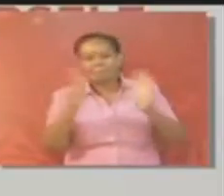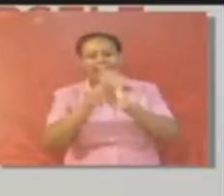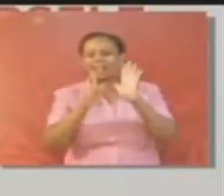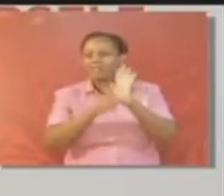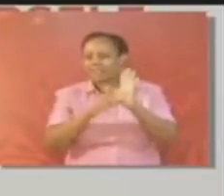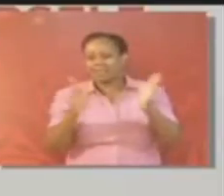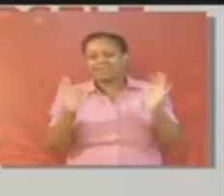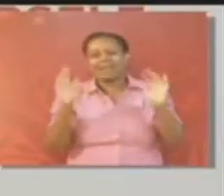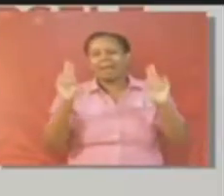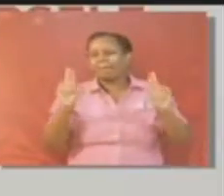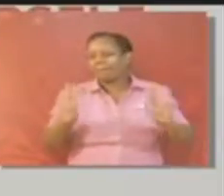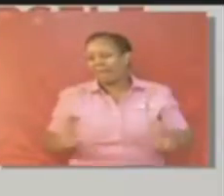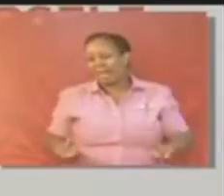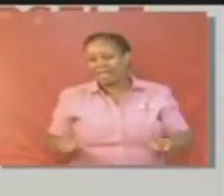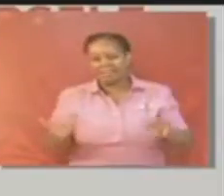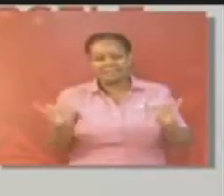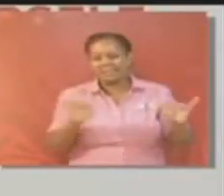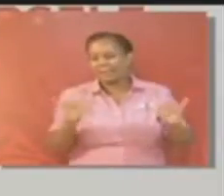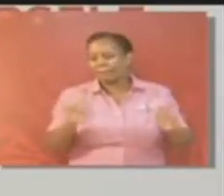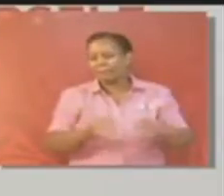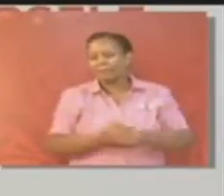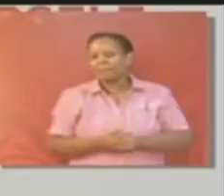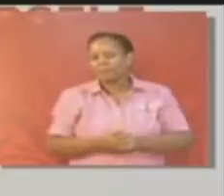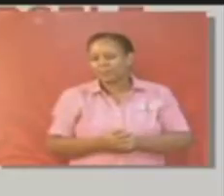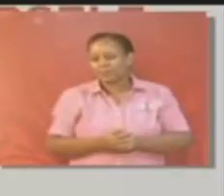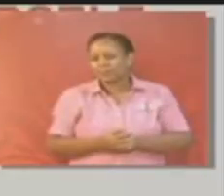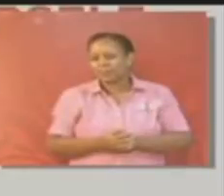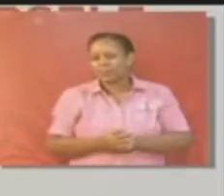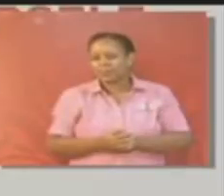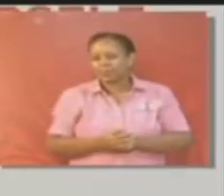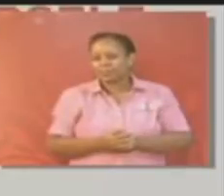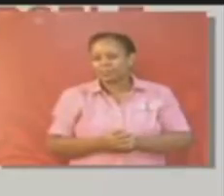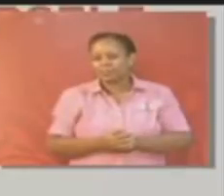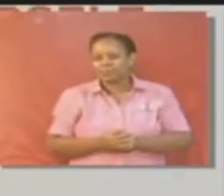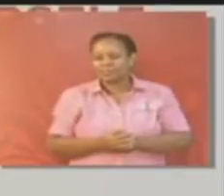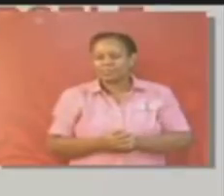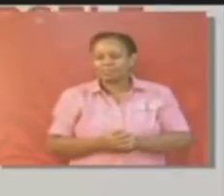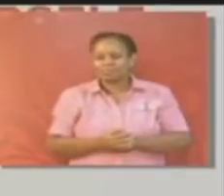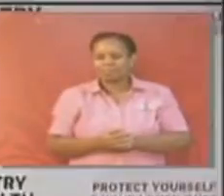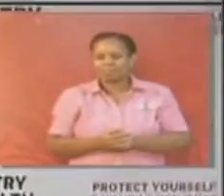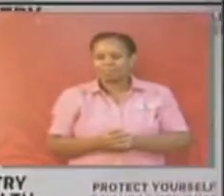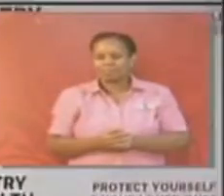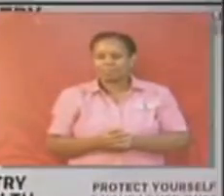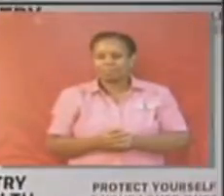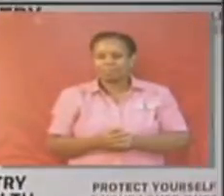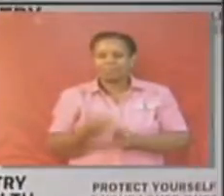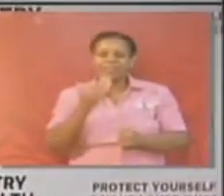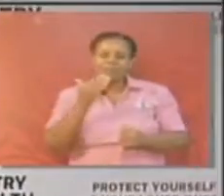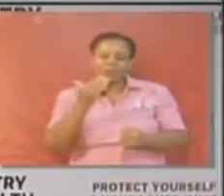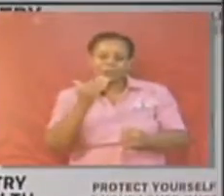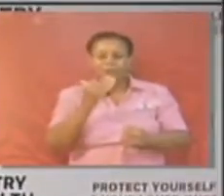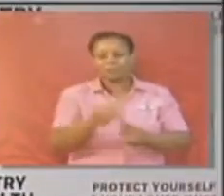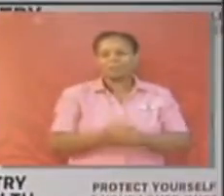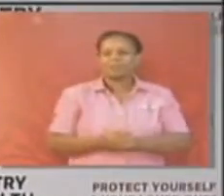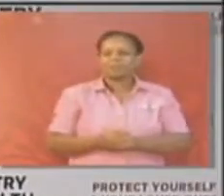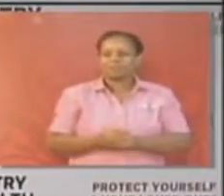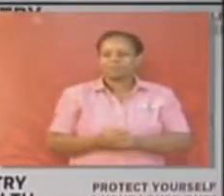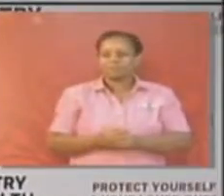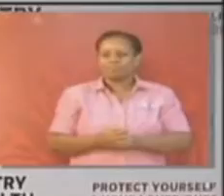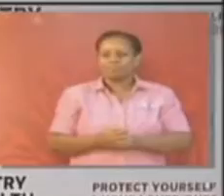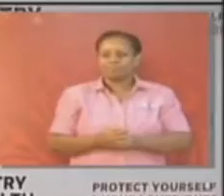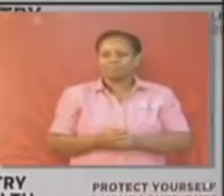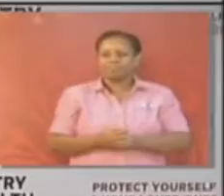so far. Let's contextualize those 2. Okay? Thank you very much. Okay. So with regards to the update on